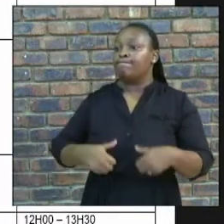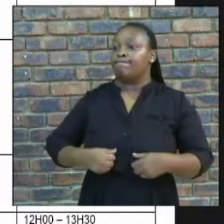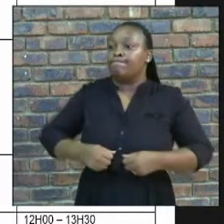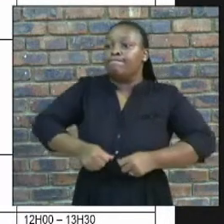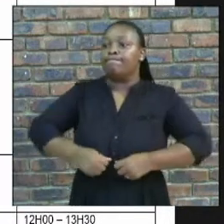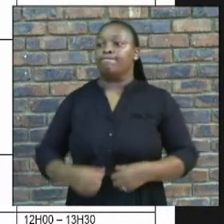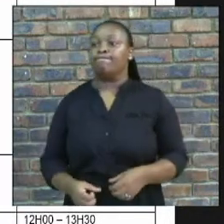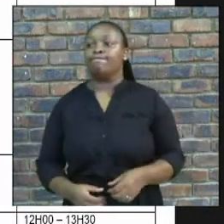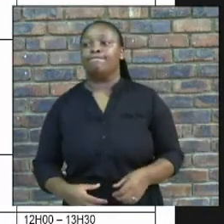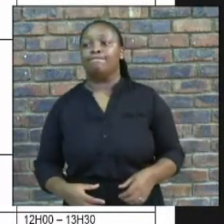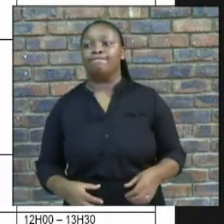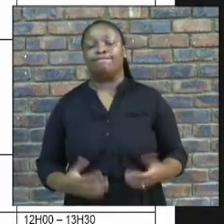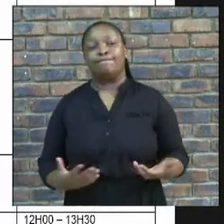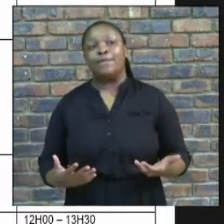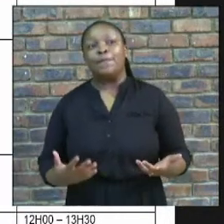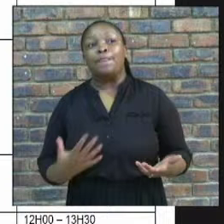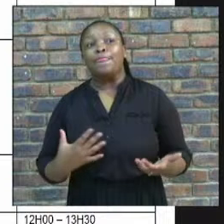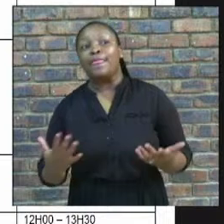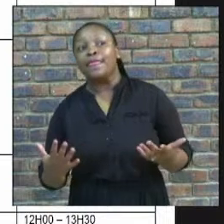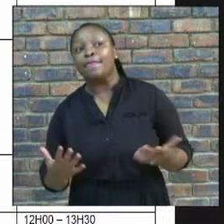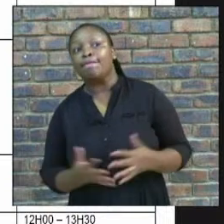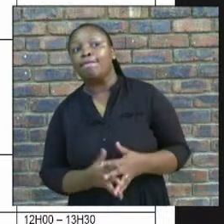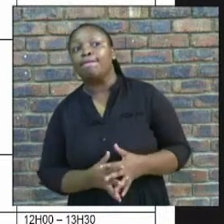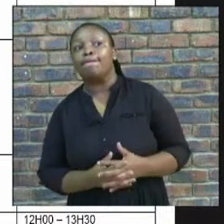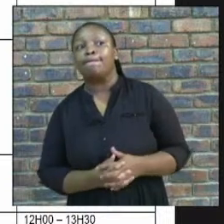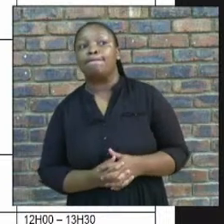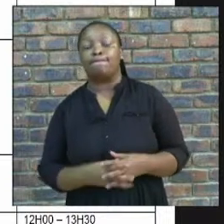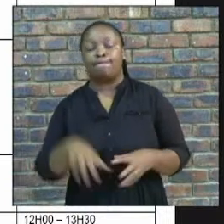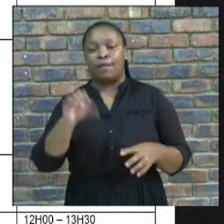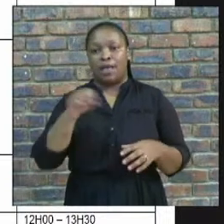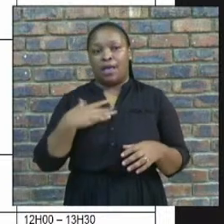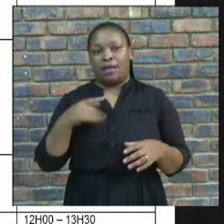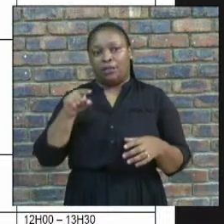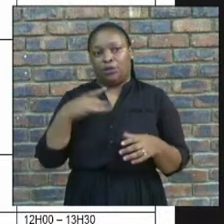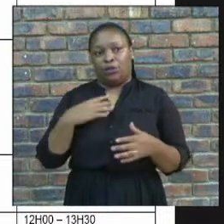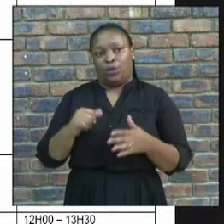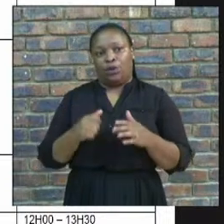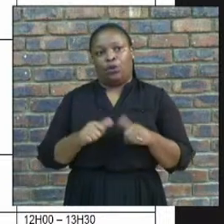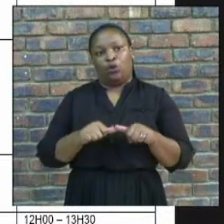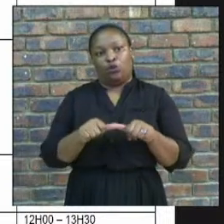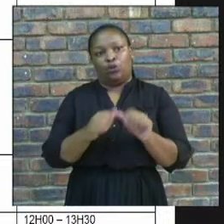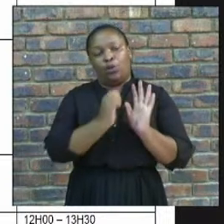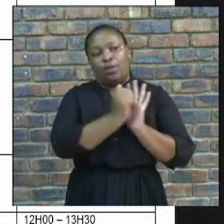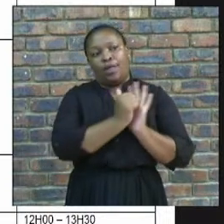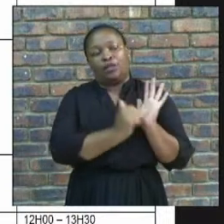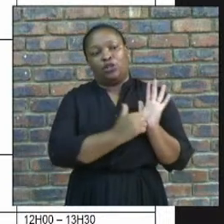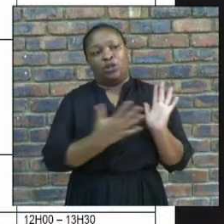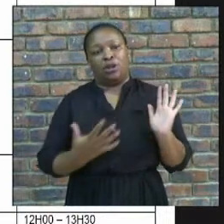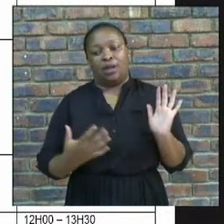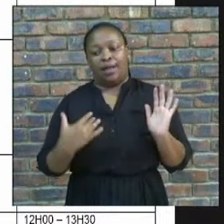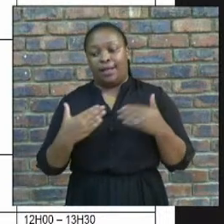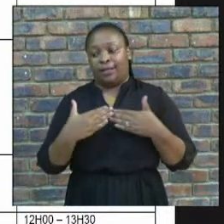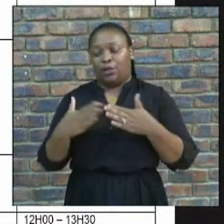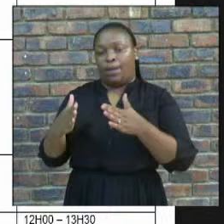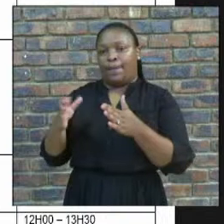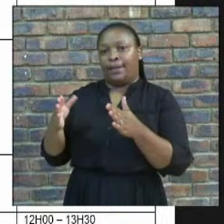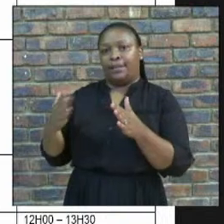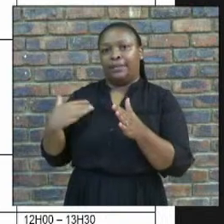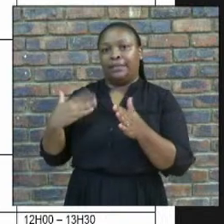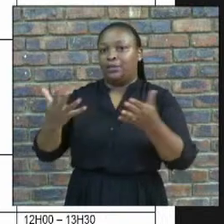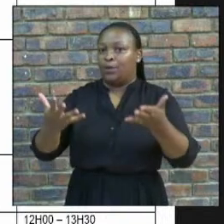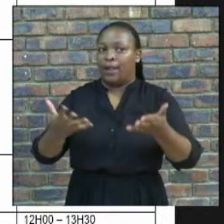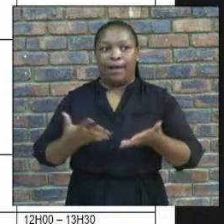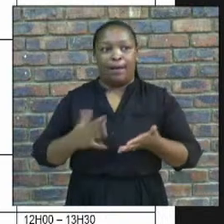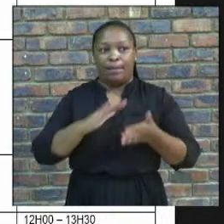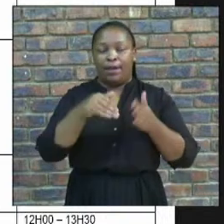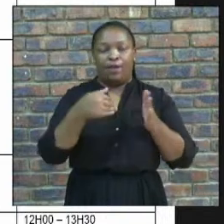le ska theola until ba o fa letsoho kere. As we putting our agenda on the table. The opening is done, the welcome and